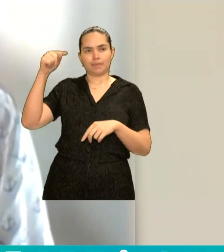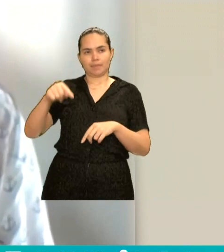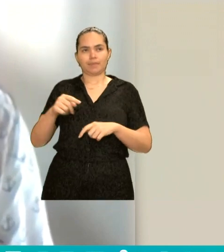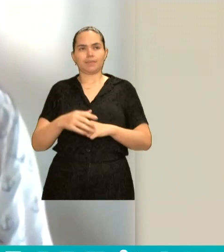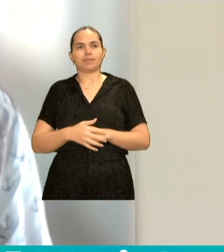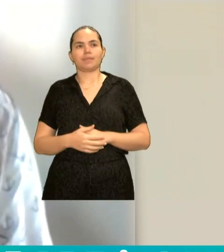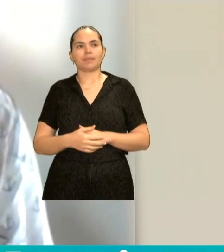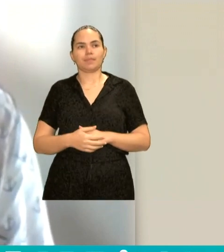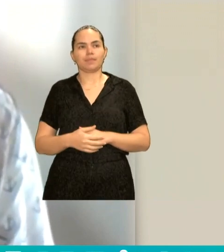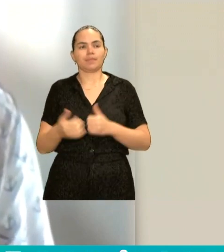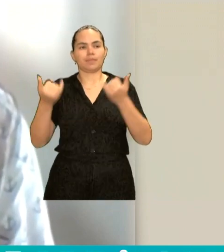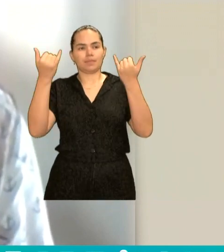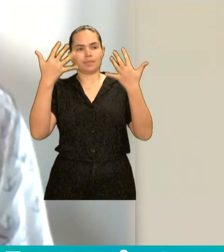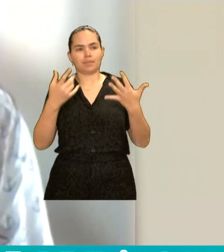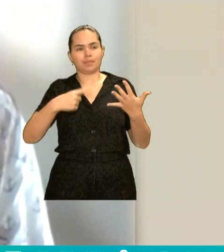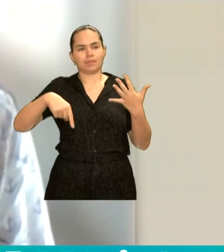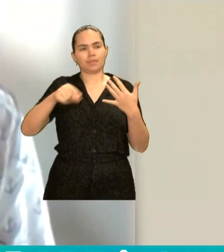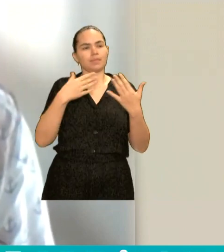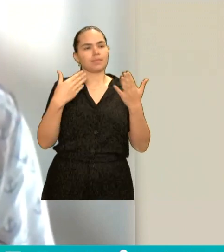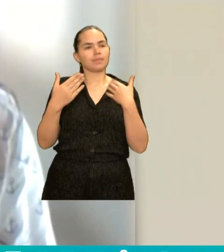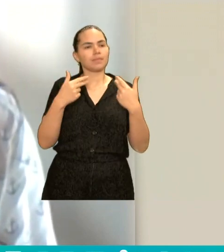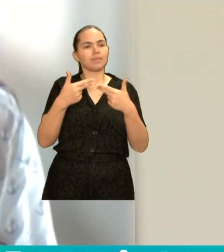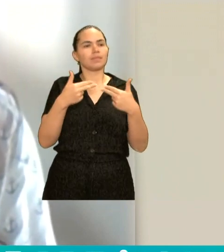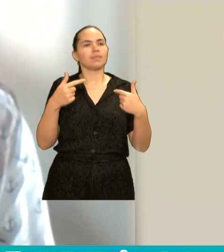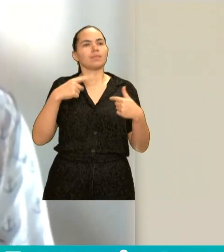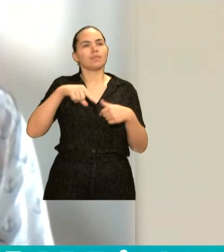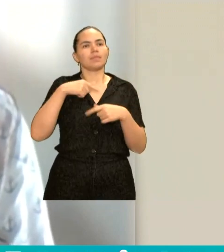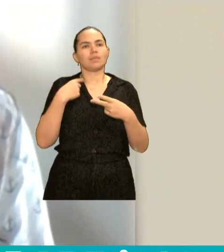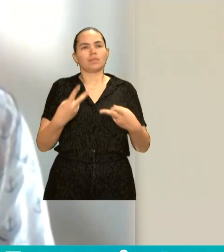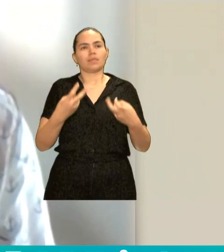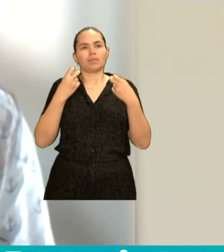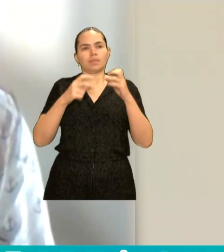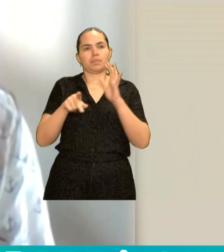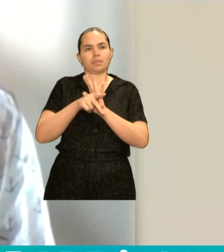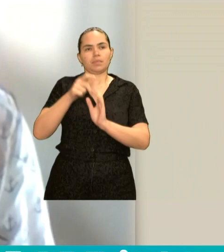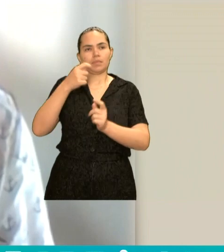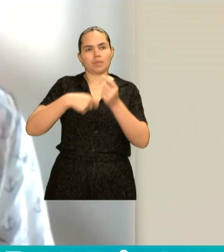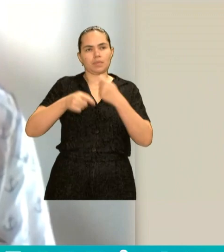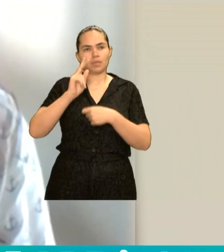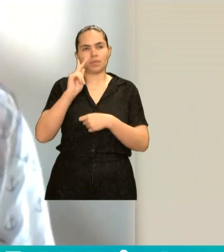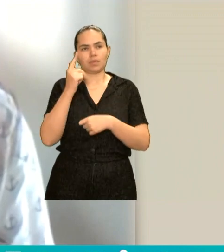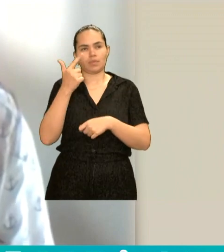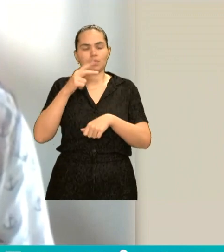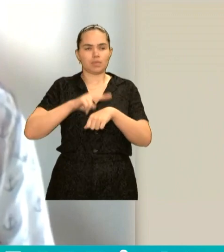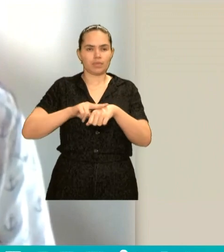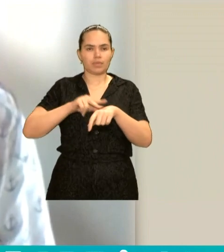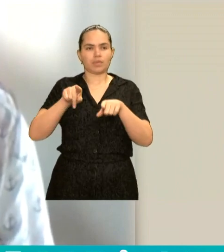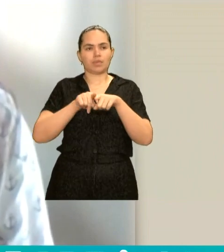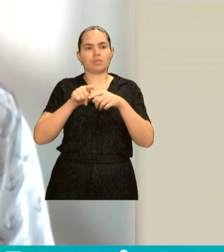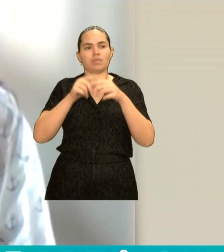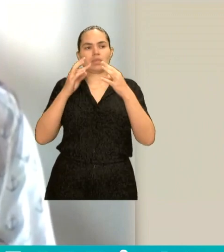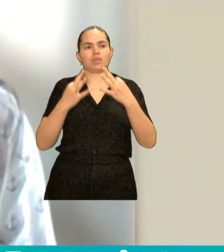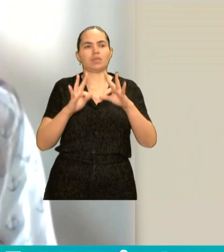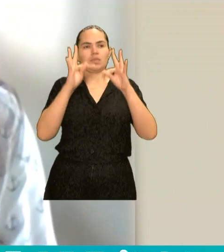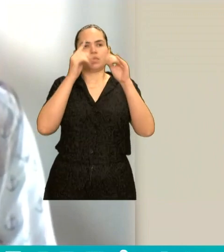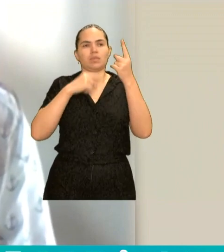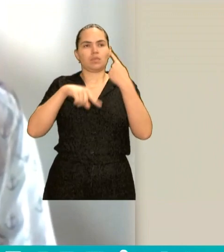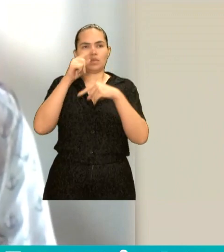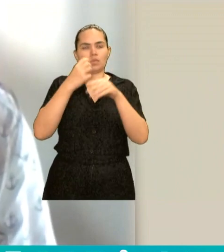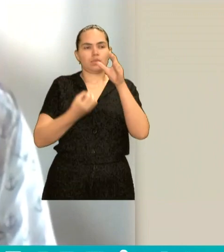com I'm vocês here to sobre share a a little nossa bit with visão you da economia de about hidrogênio our verde vision e on the das green tecnologias para a economy produção de and all the hidrogênio